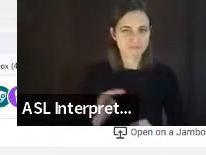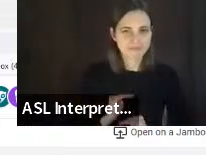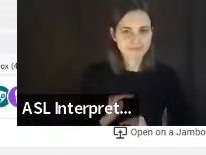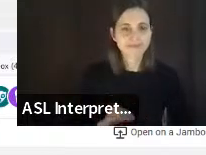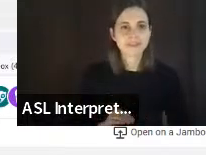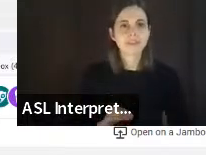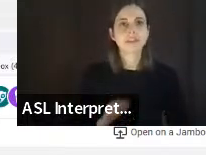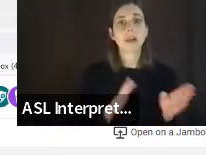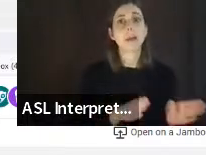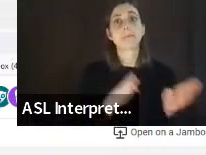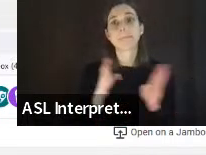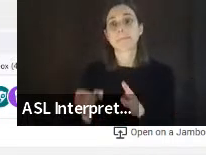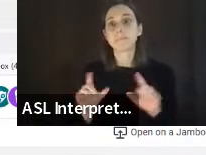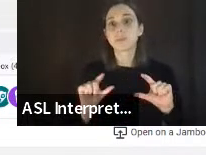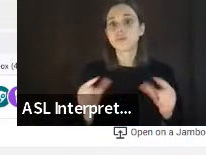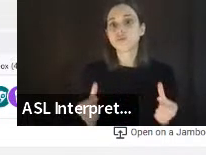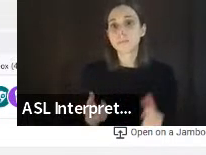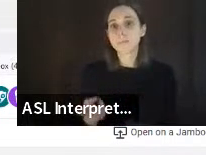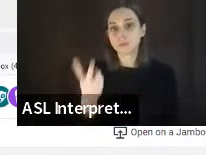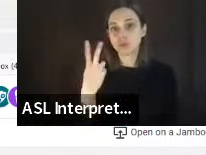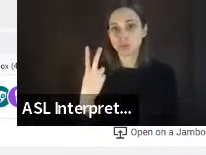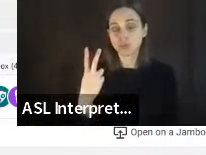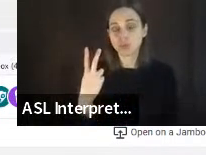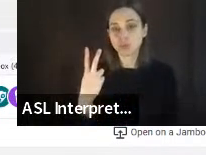group 2,